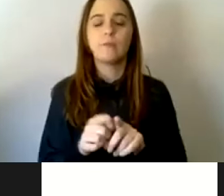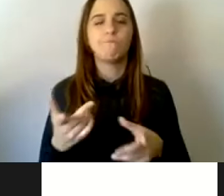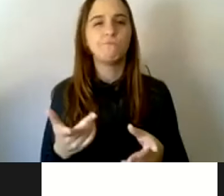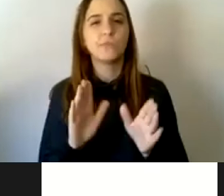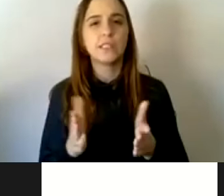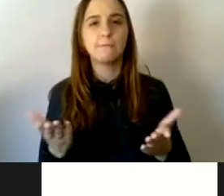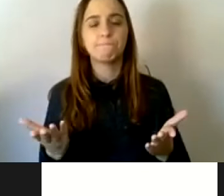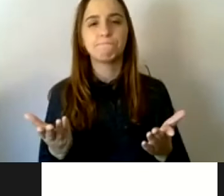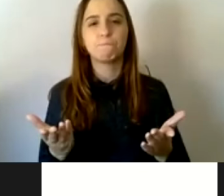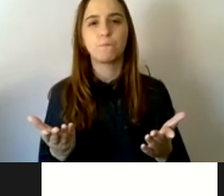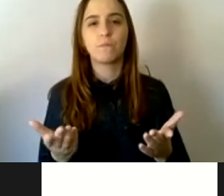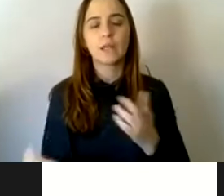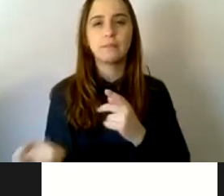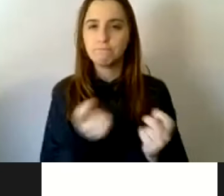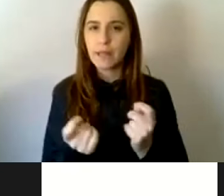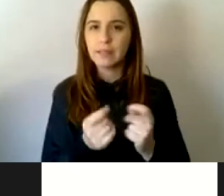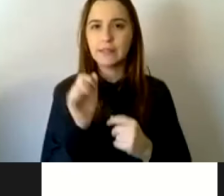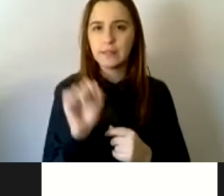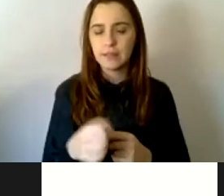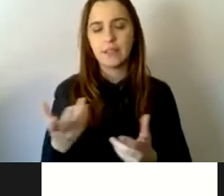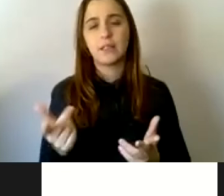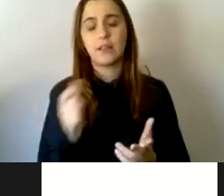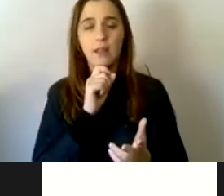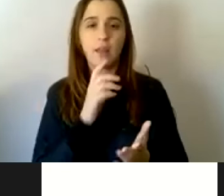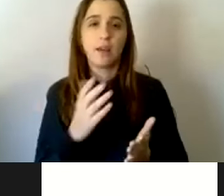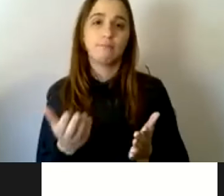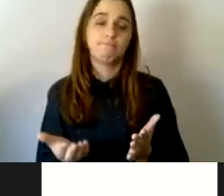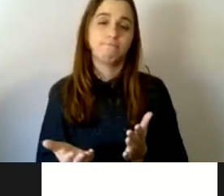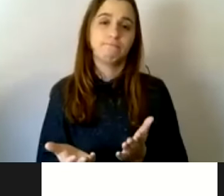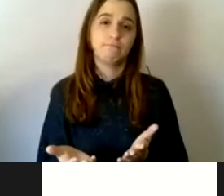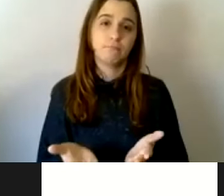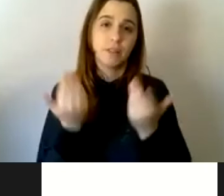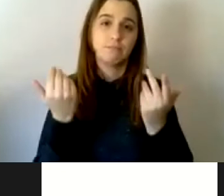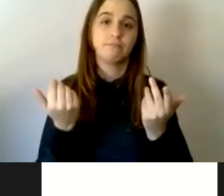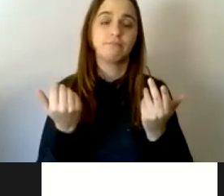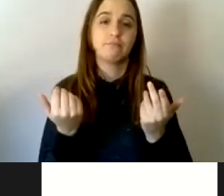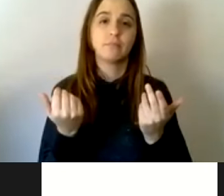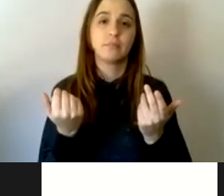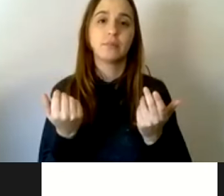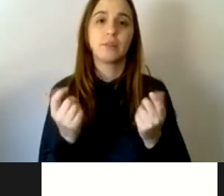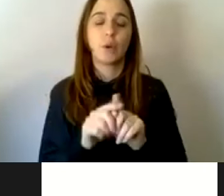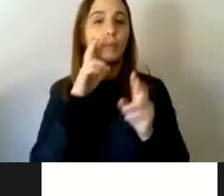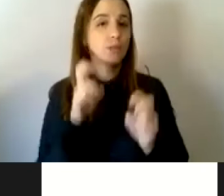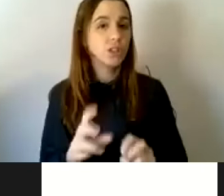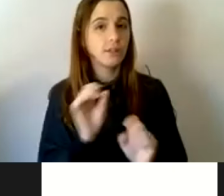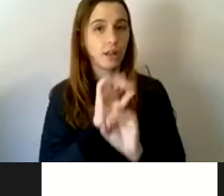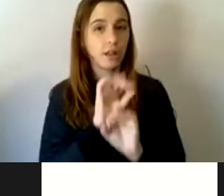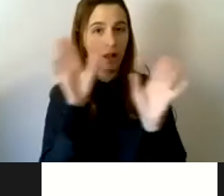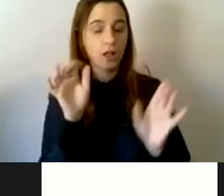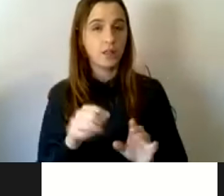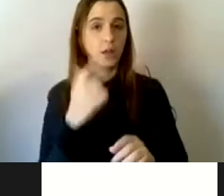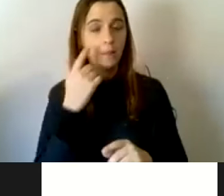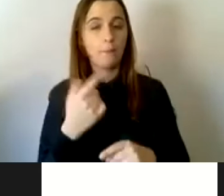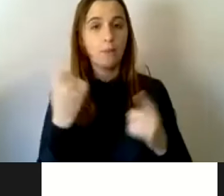this debate and also bring up clear research that shows, I